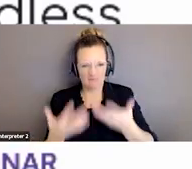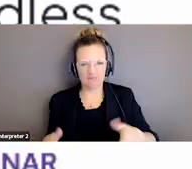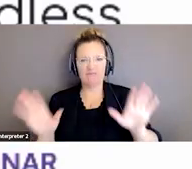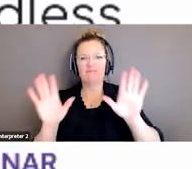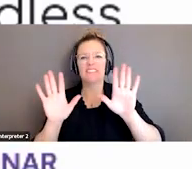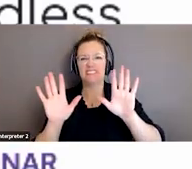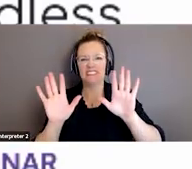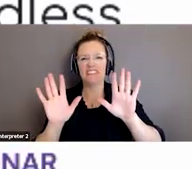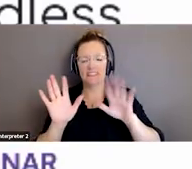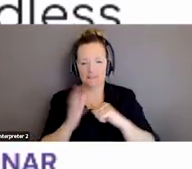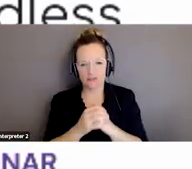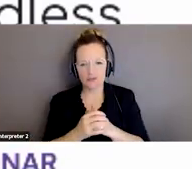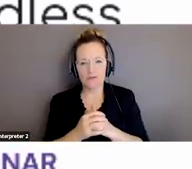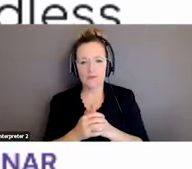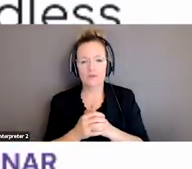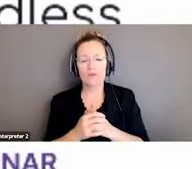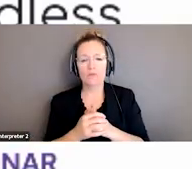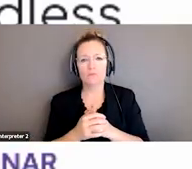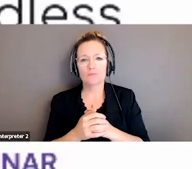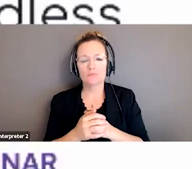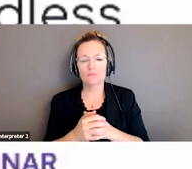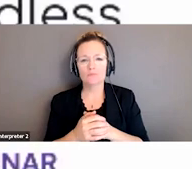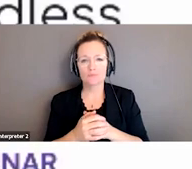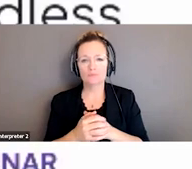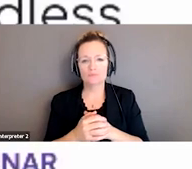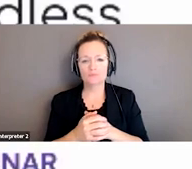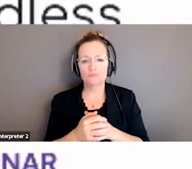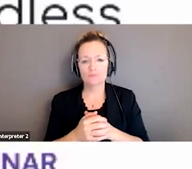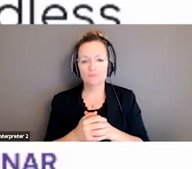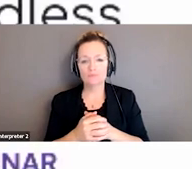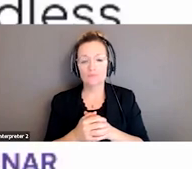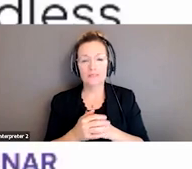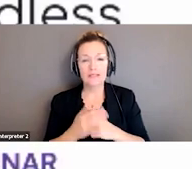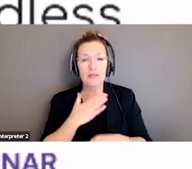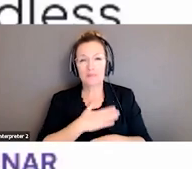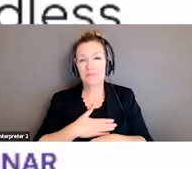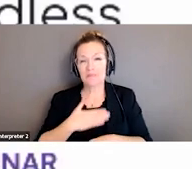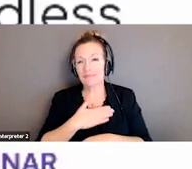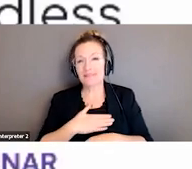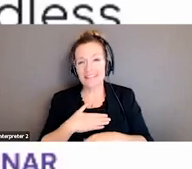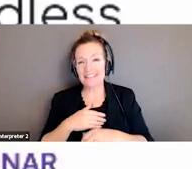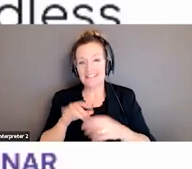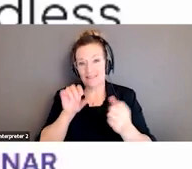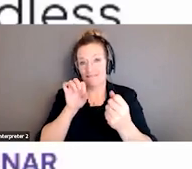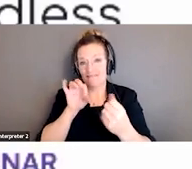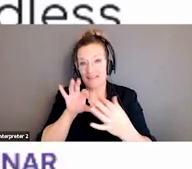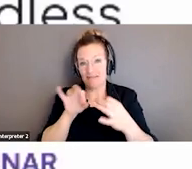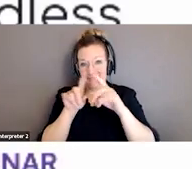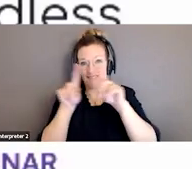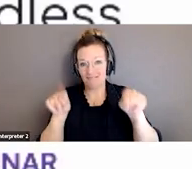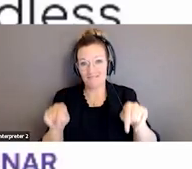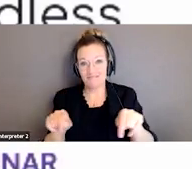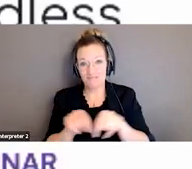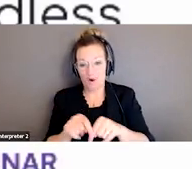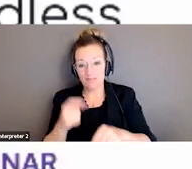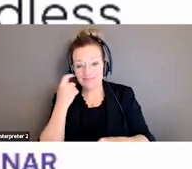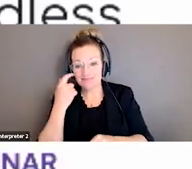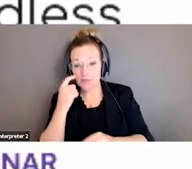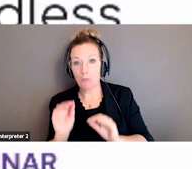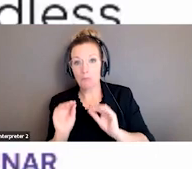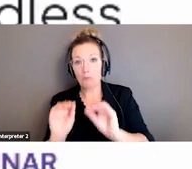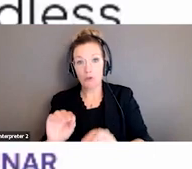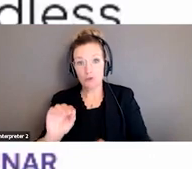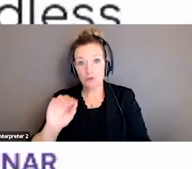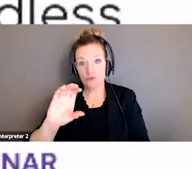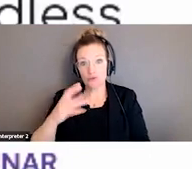just ask that you please fill the feedback form that Alex has placed in the